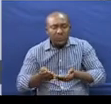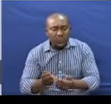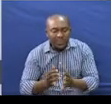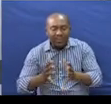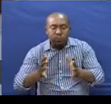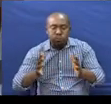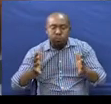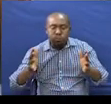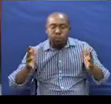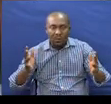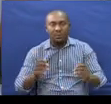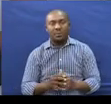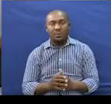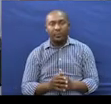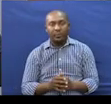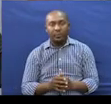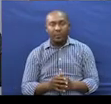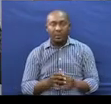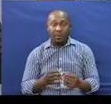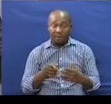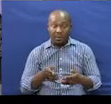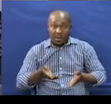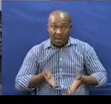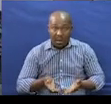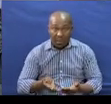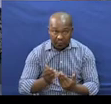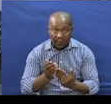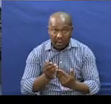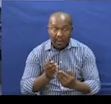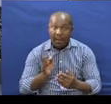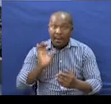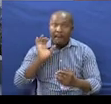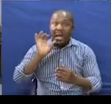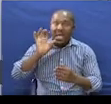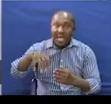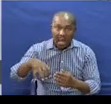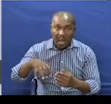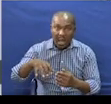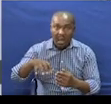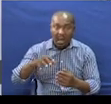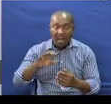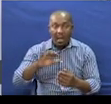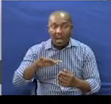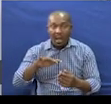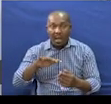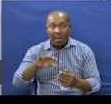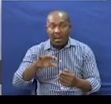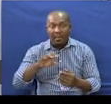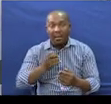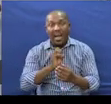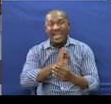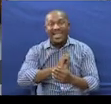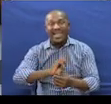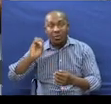Numbers of live birth per year, per 1,000 of the